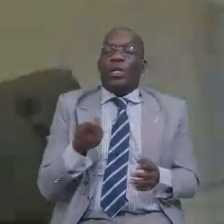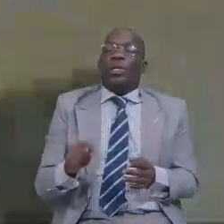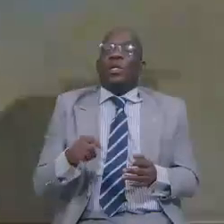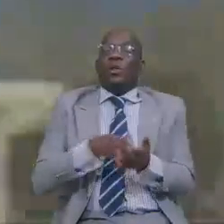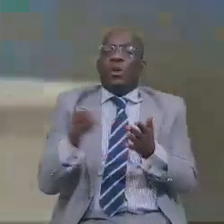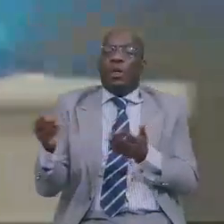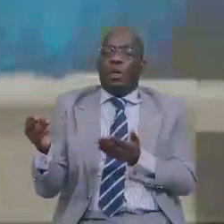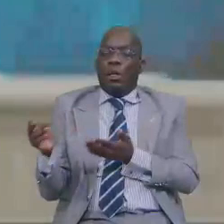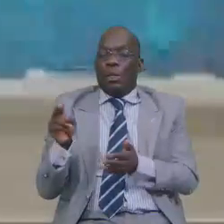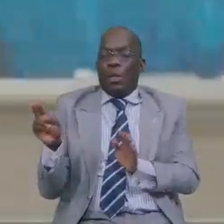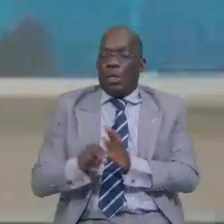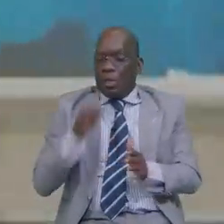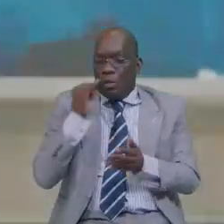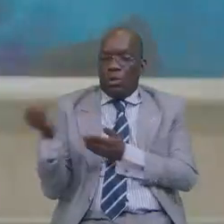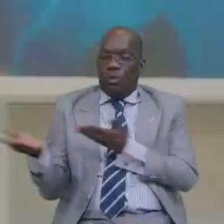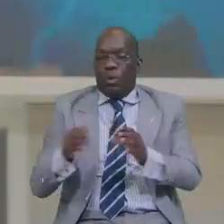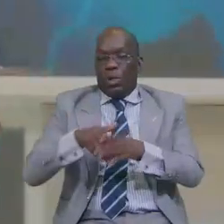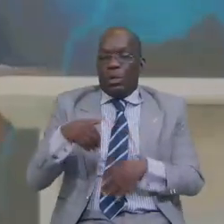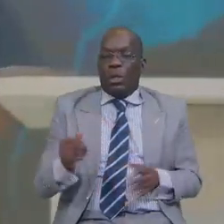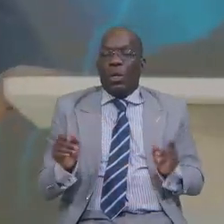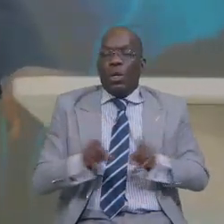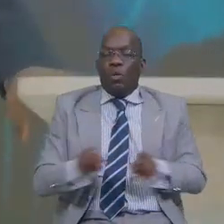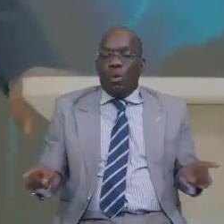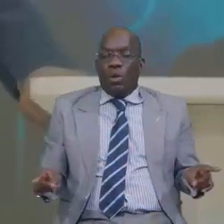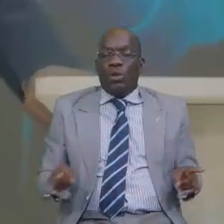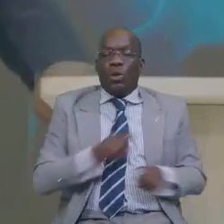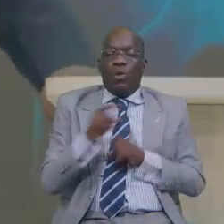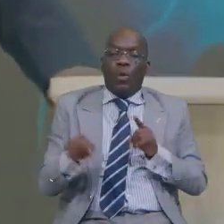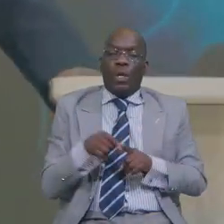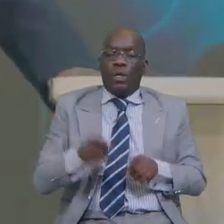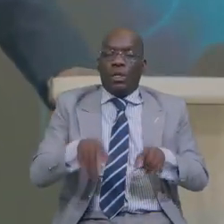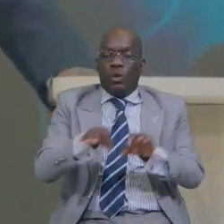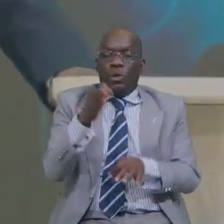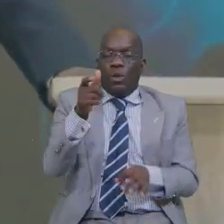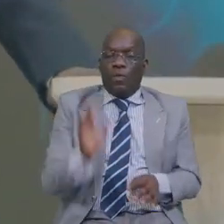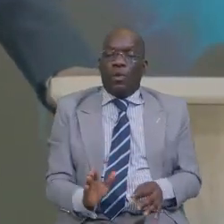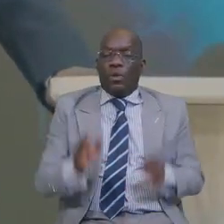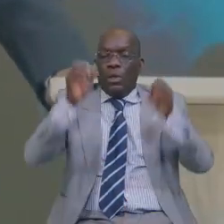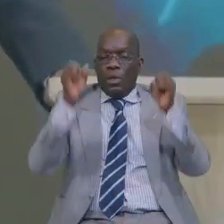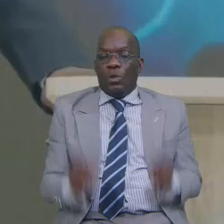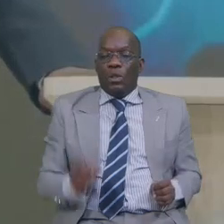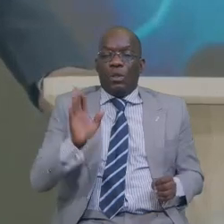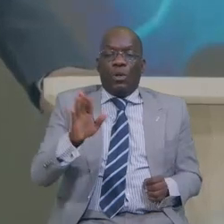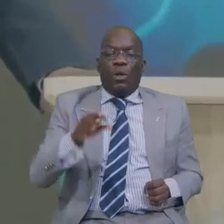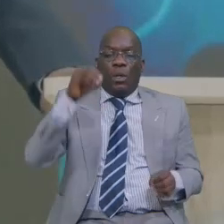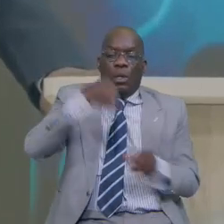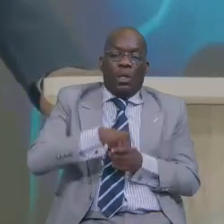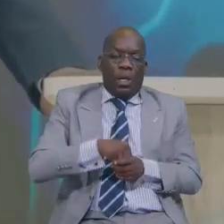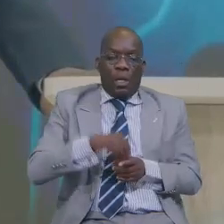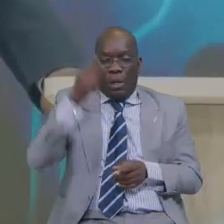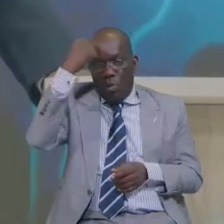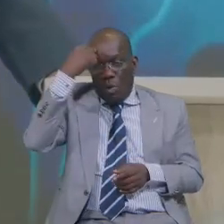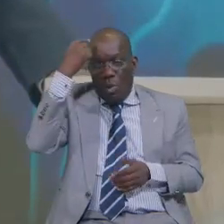But when the Spirit of God strengthens your inner man, whatever is